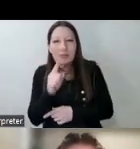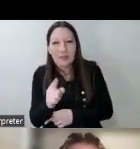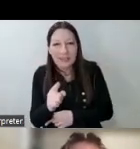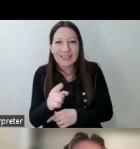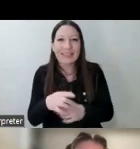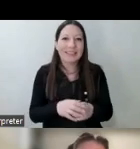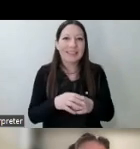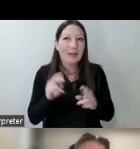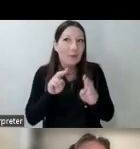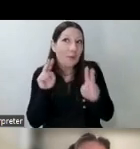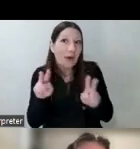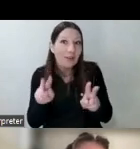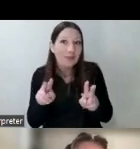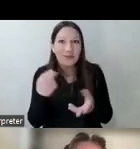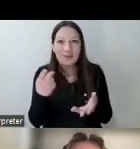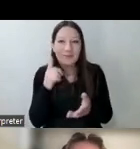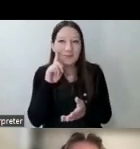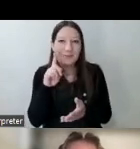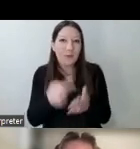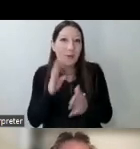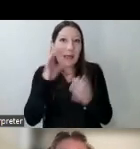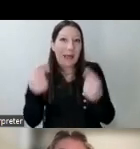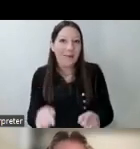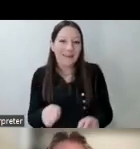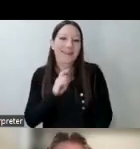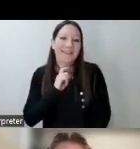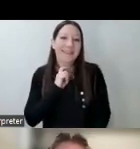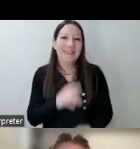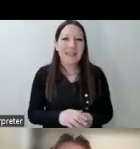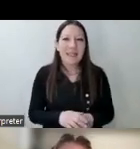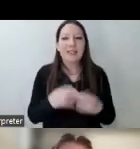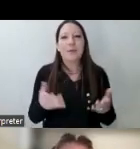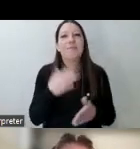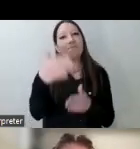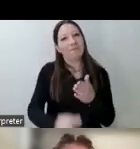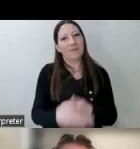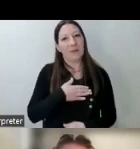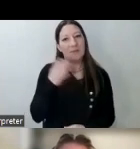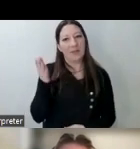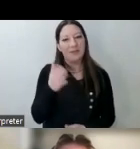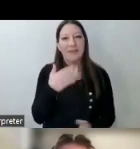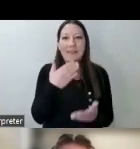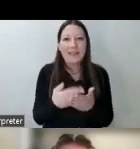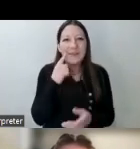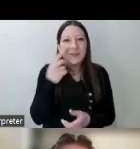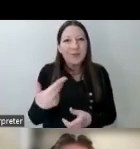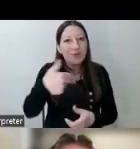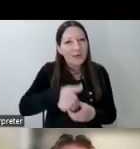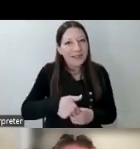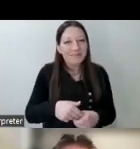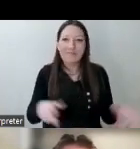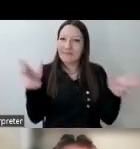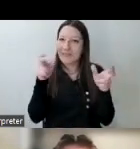updates. And that brings me to the end of what I have prepared for today. Thank you so much for being here again and for listening to me